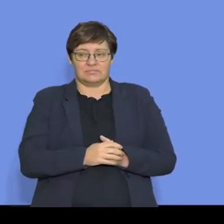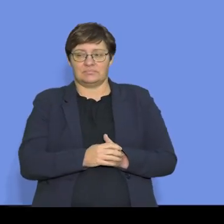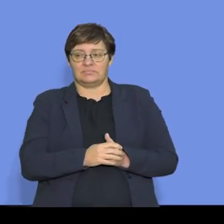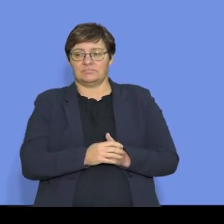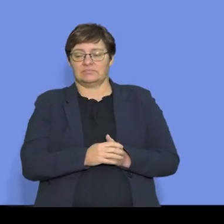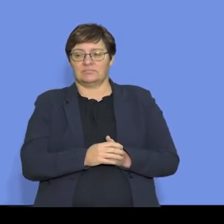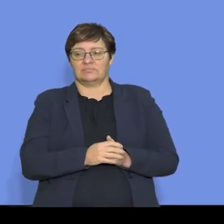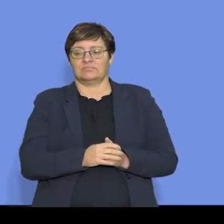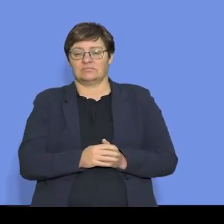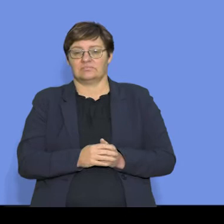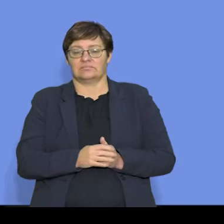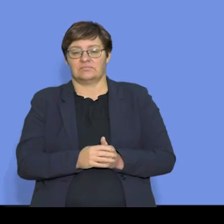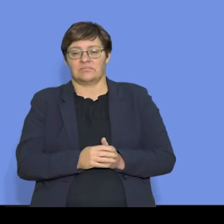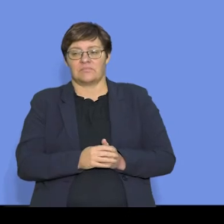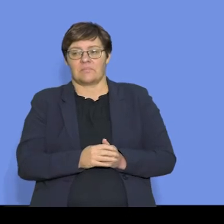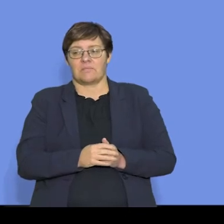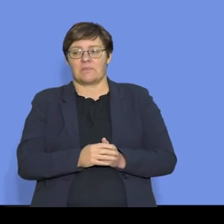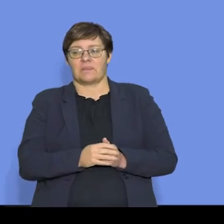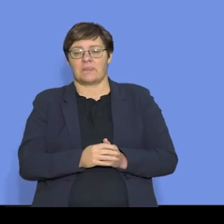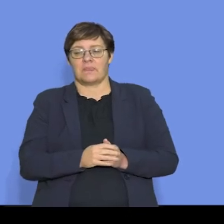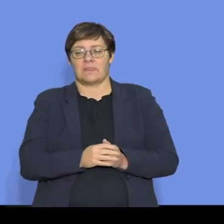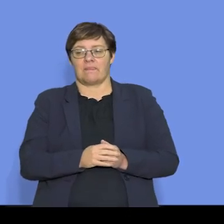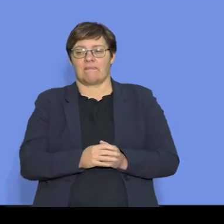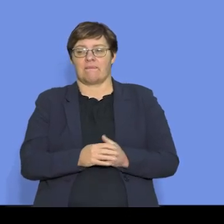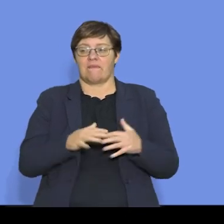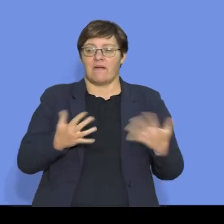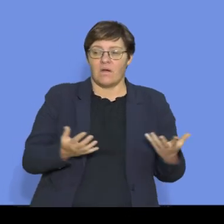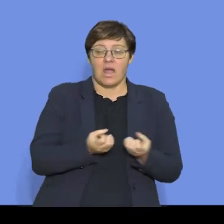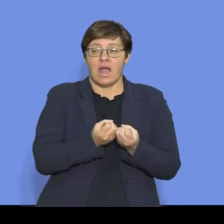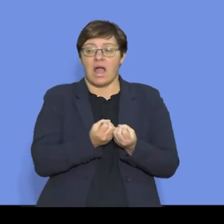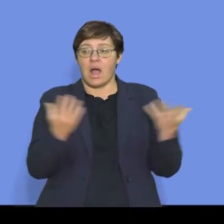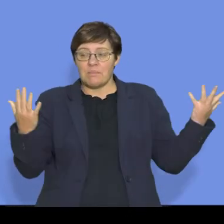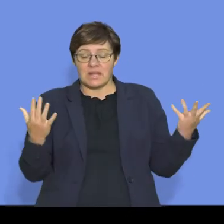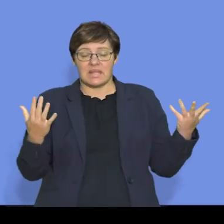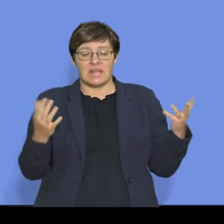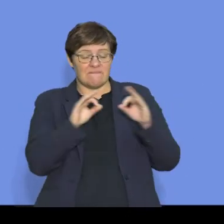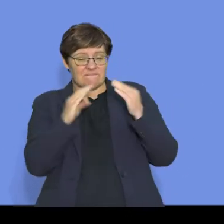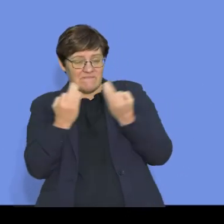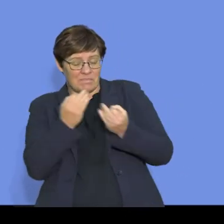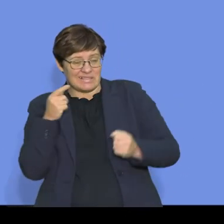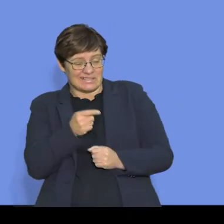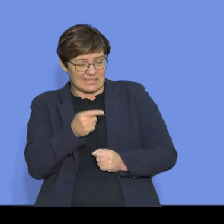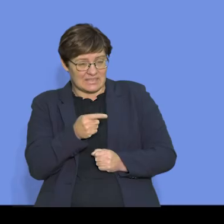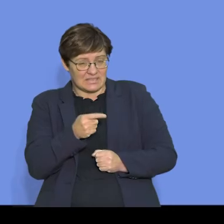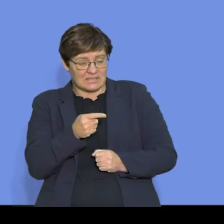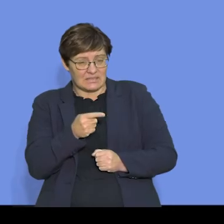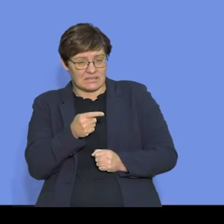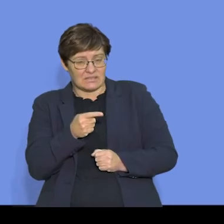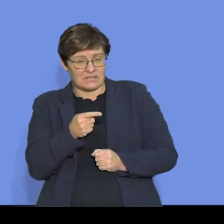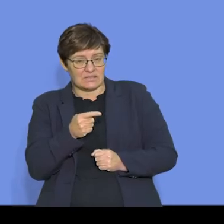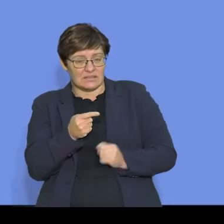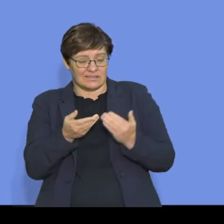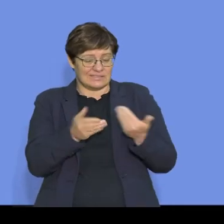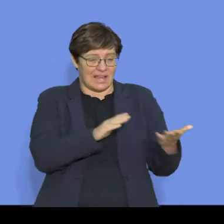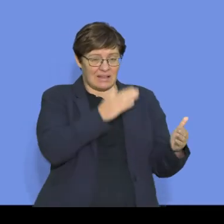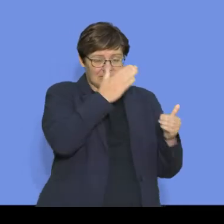the extinction at the end of the Permian. Then, how many marine families were actually killed off